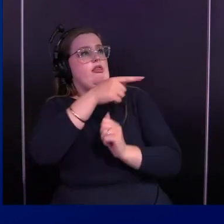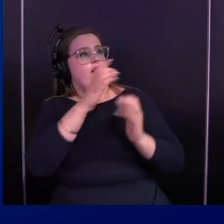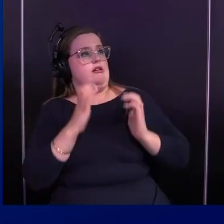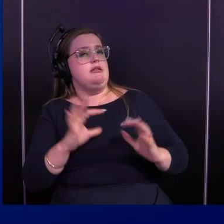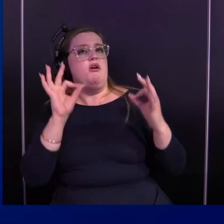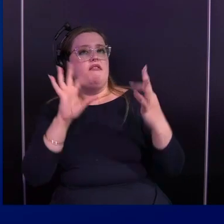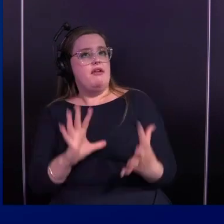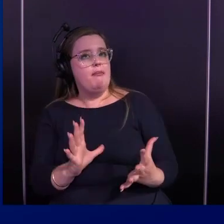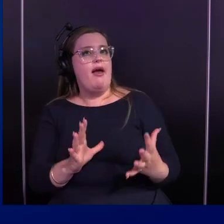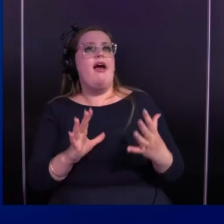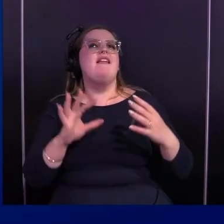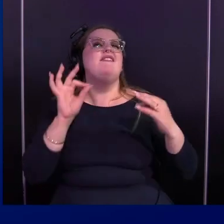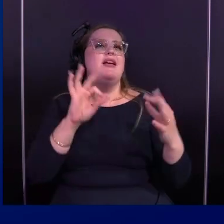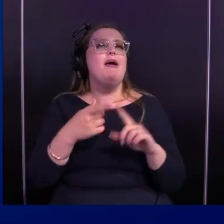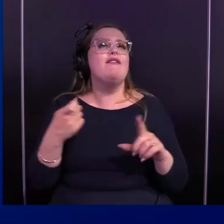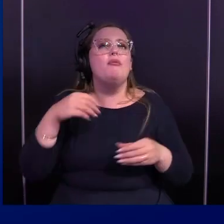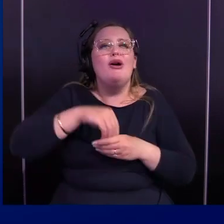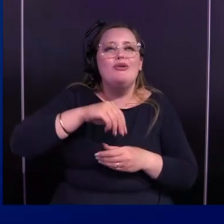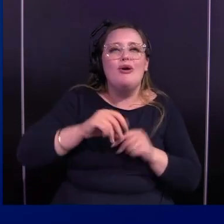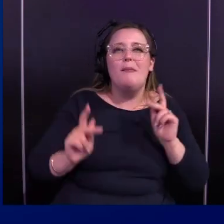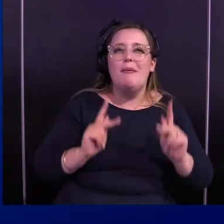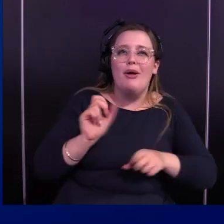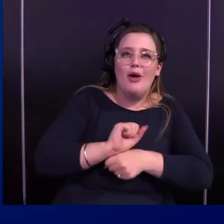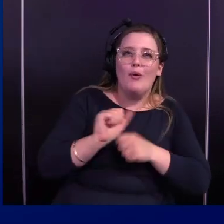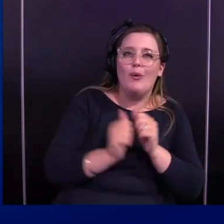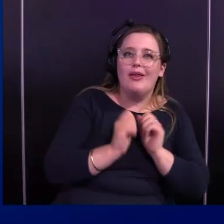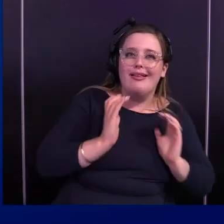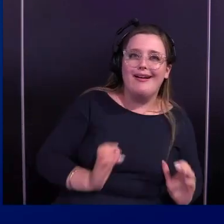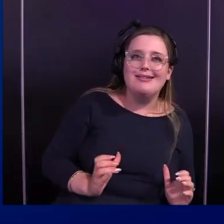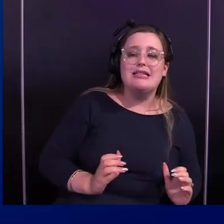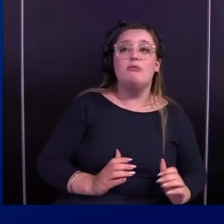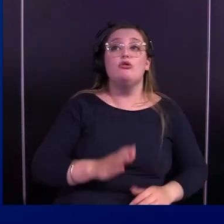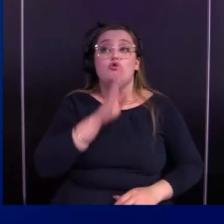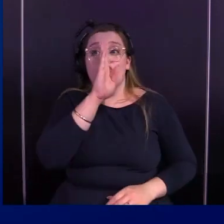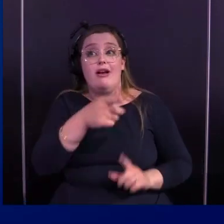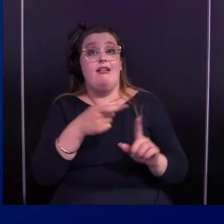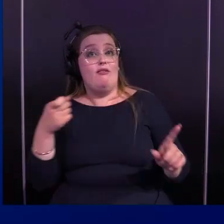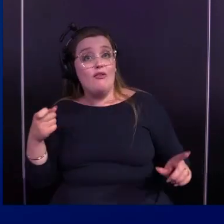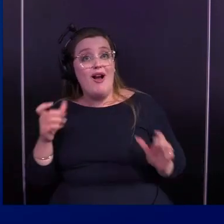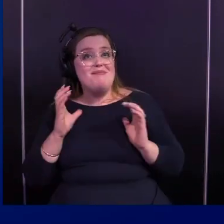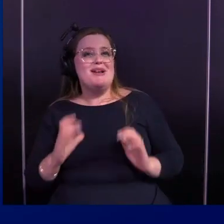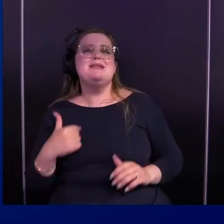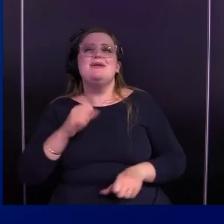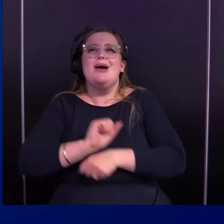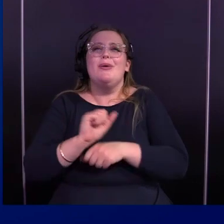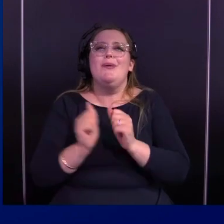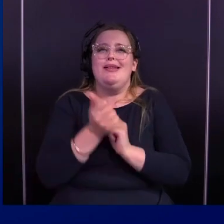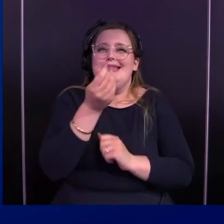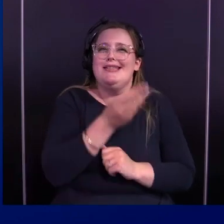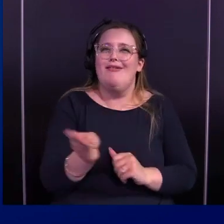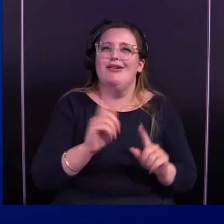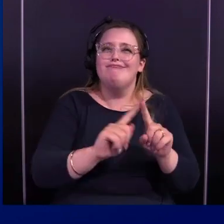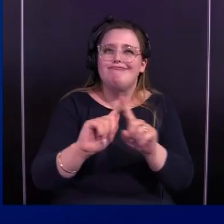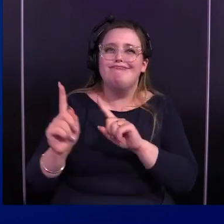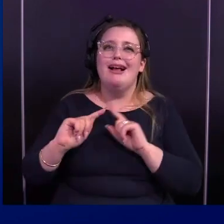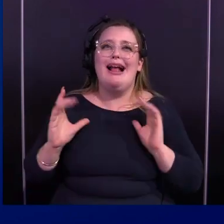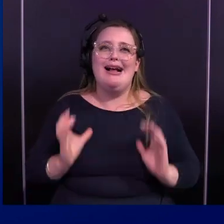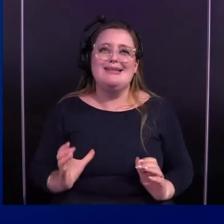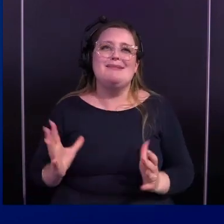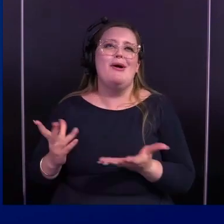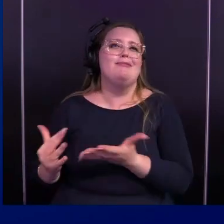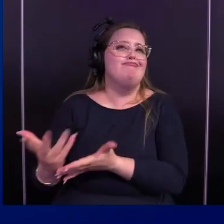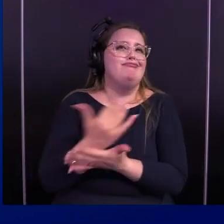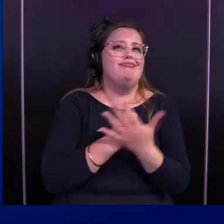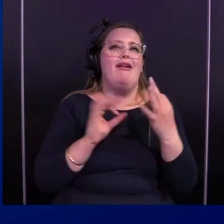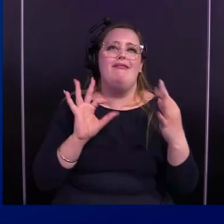from internal folks that work with our customers. We take it directly from customers. I personally work with several customers and get feedback. Like I said, we got the